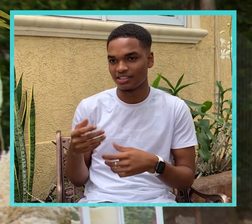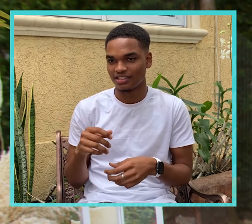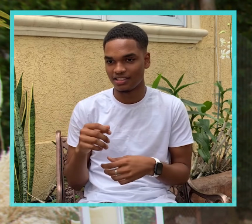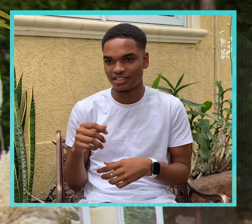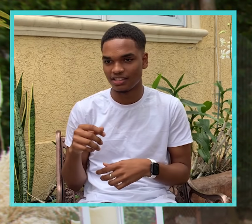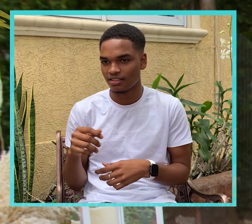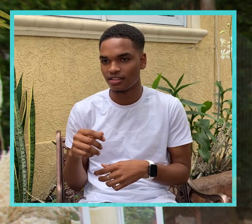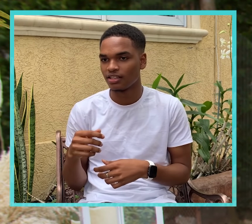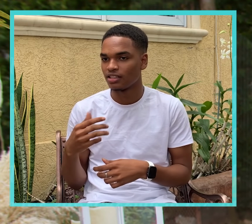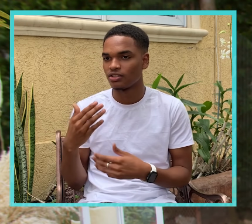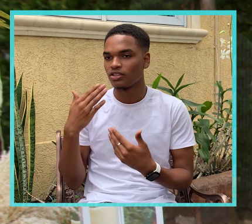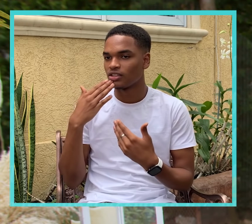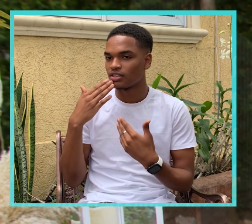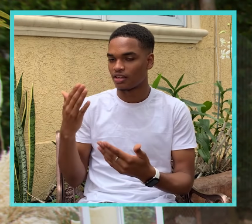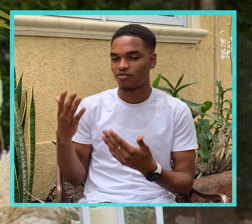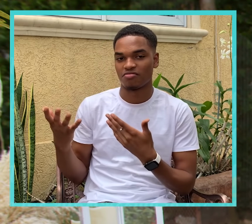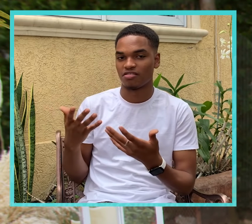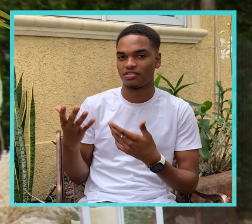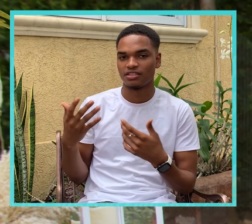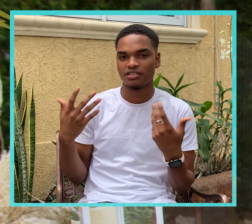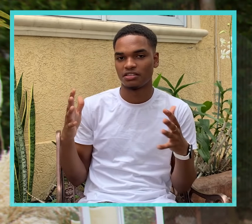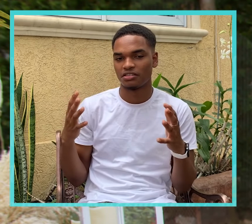This conversation. no. Just thank you for the conversation.